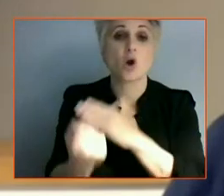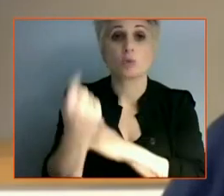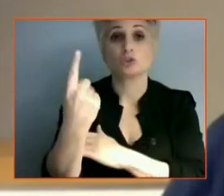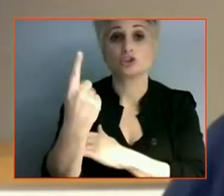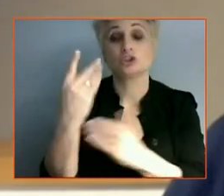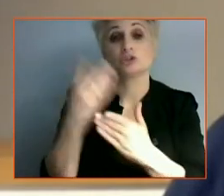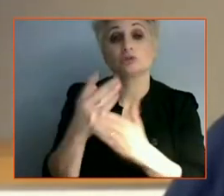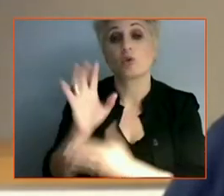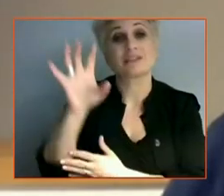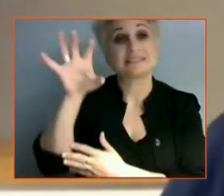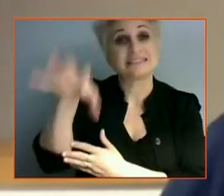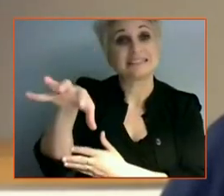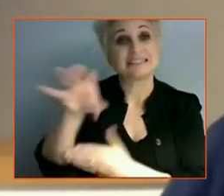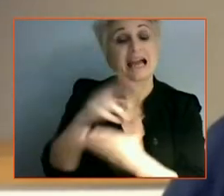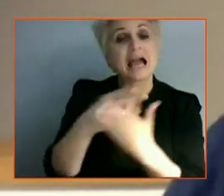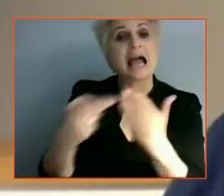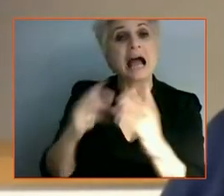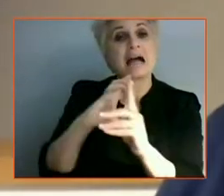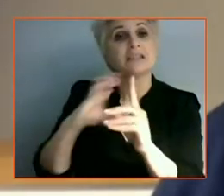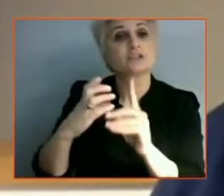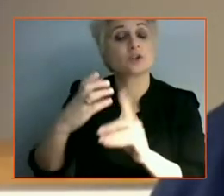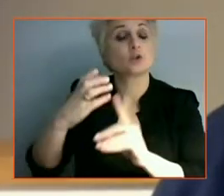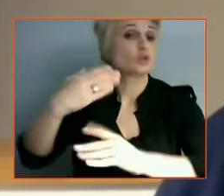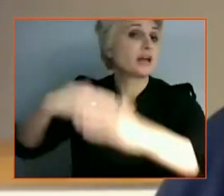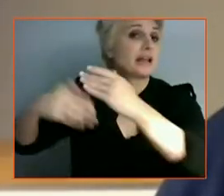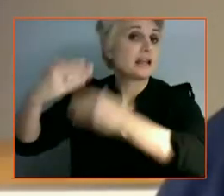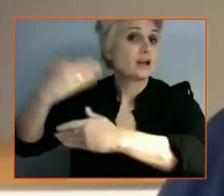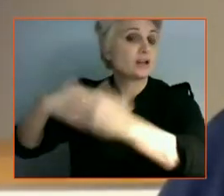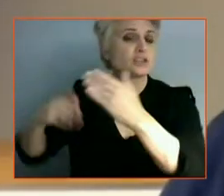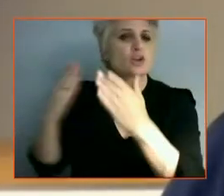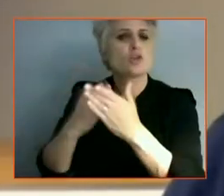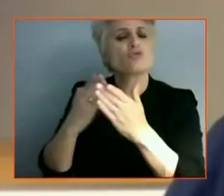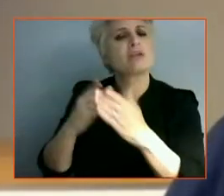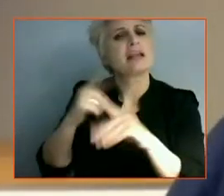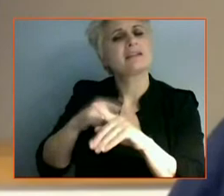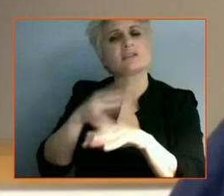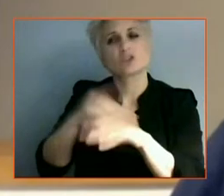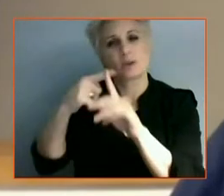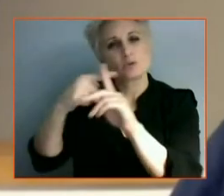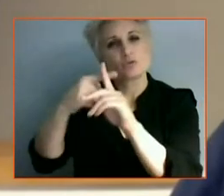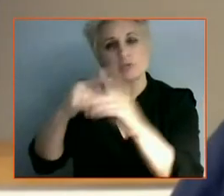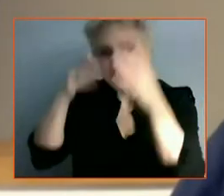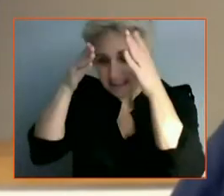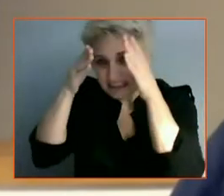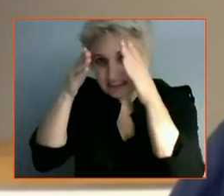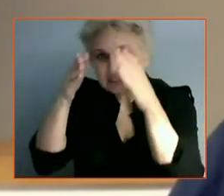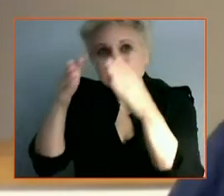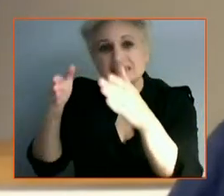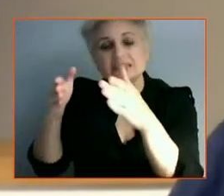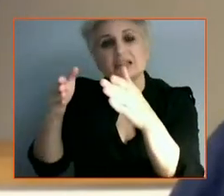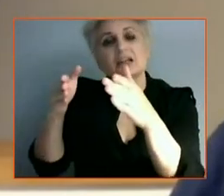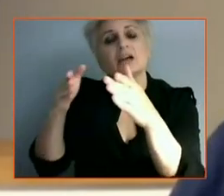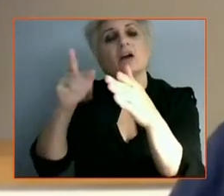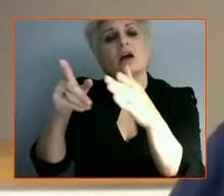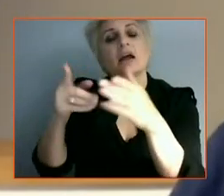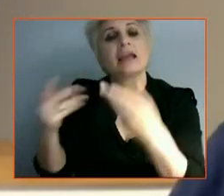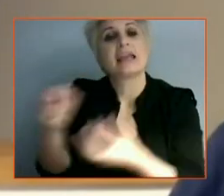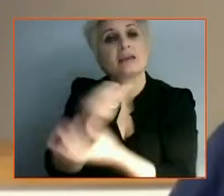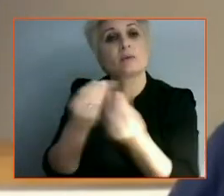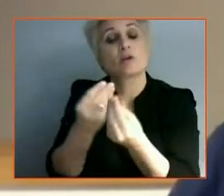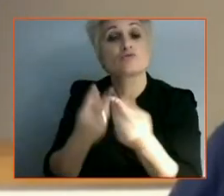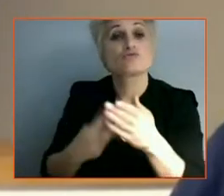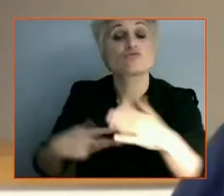to be very, very much centre to the economic recovery around particularly our hospitality